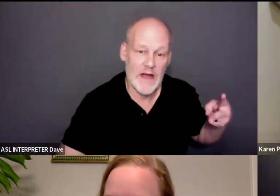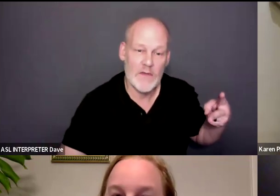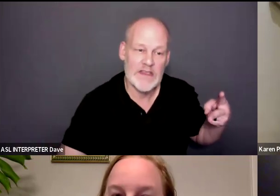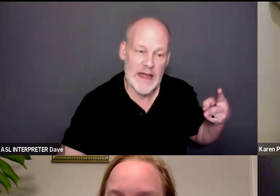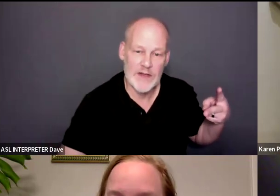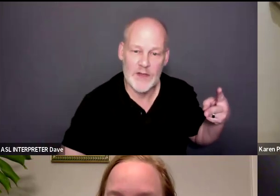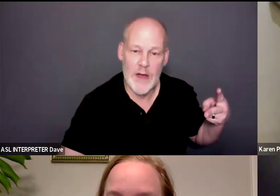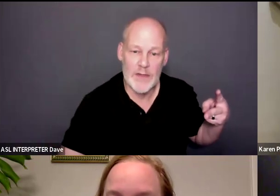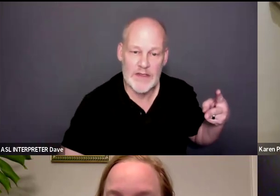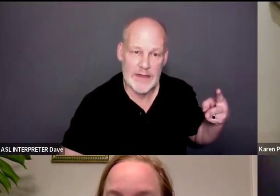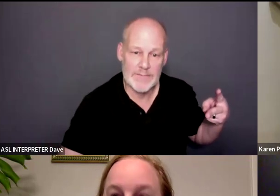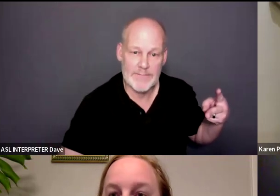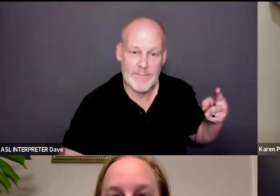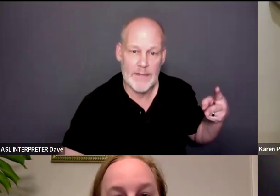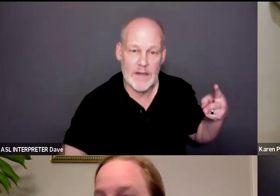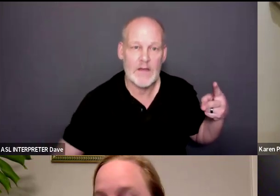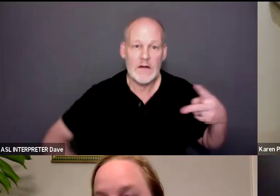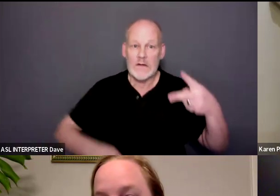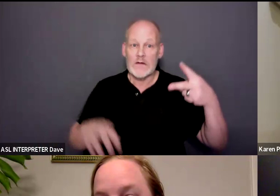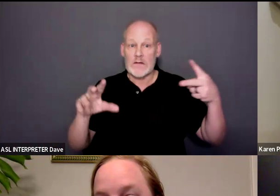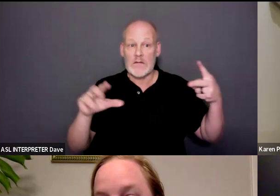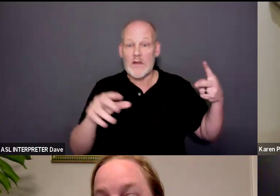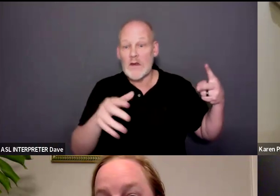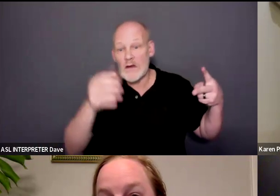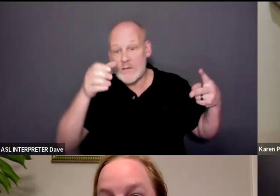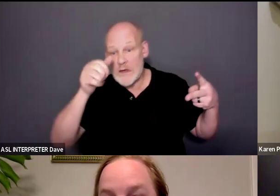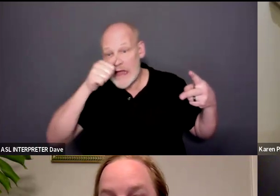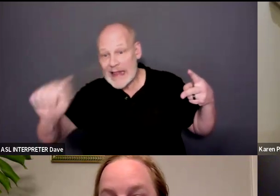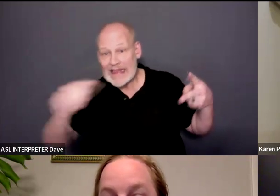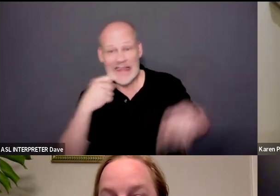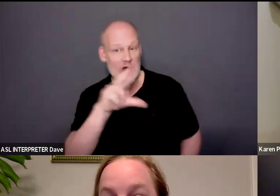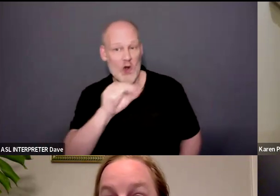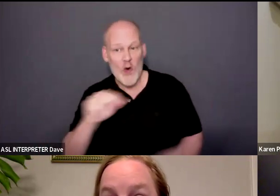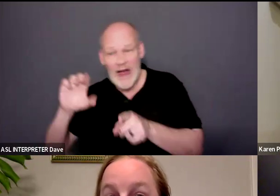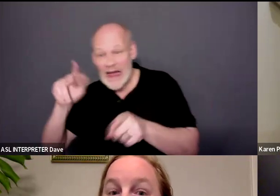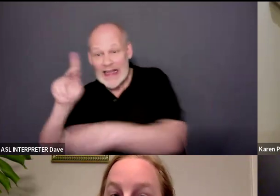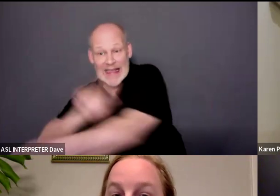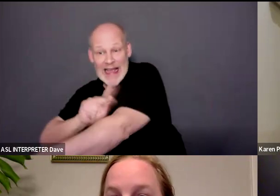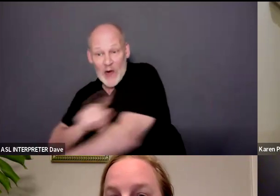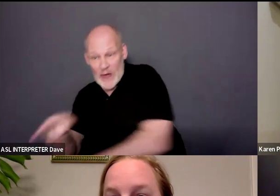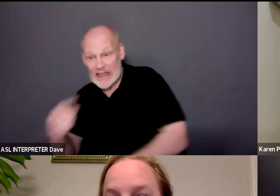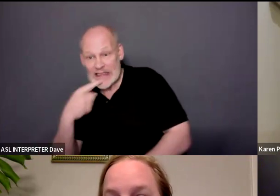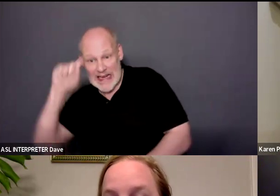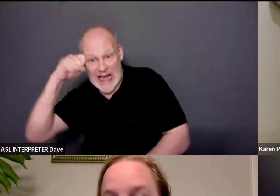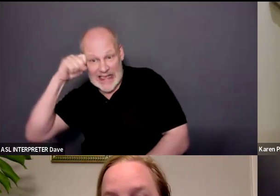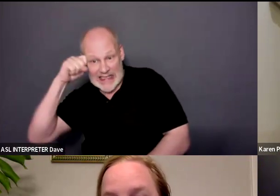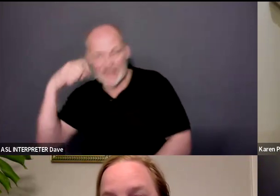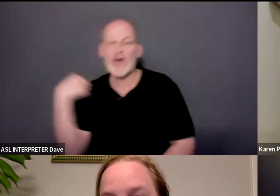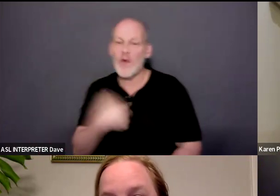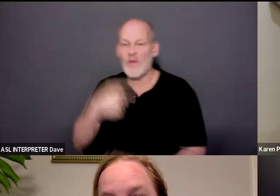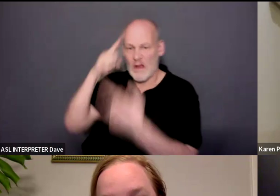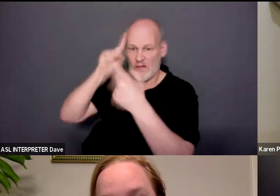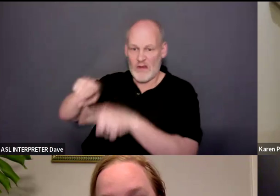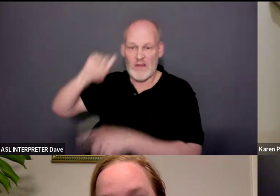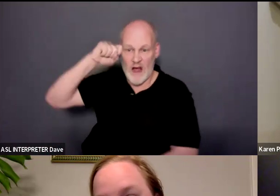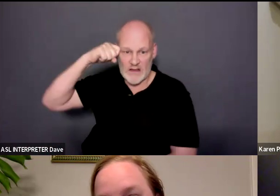lettuce. I thought it was the lettuce your mom is saying. We know Karen Atwood put in the chat thought it was onions. We probably think it's onions. It hasn't